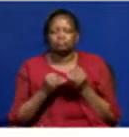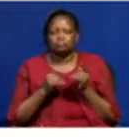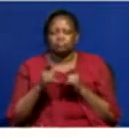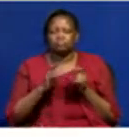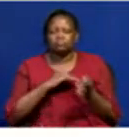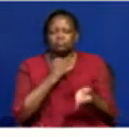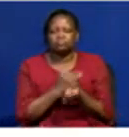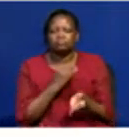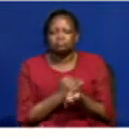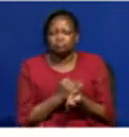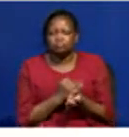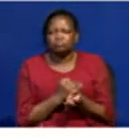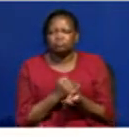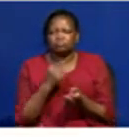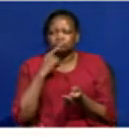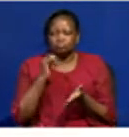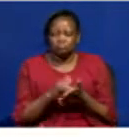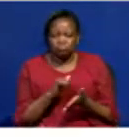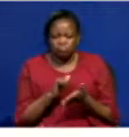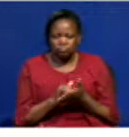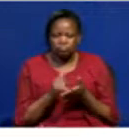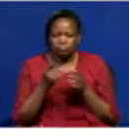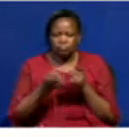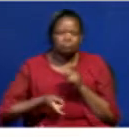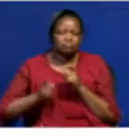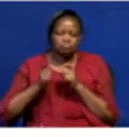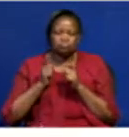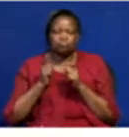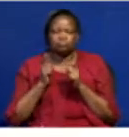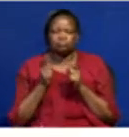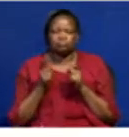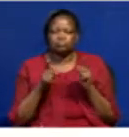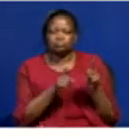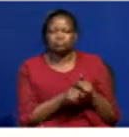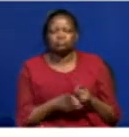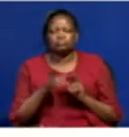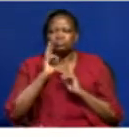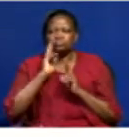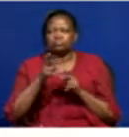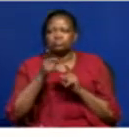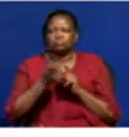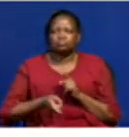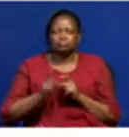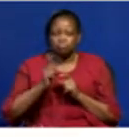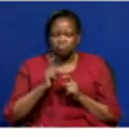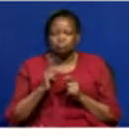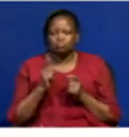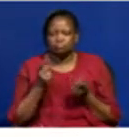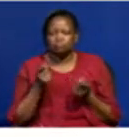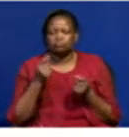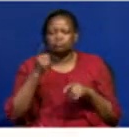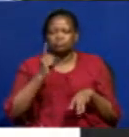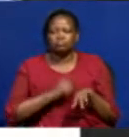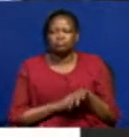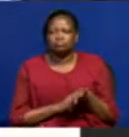CEO Godfrey Kiptum said the increase is as a result of increased claims over the period.